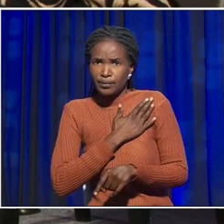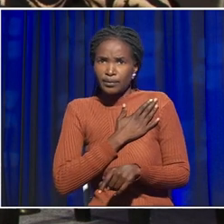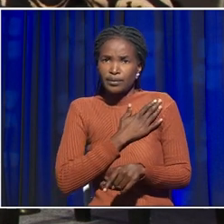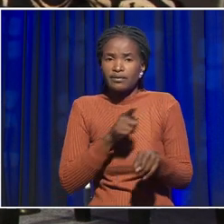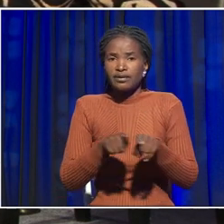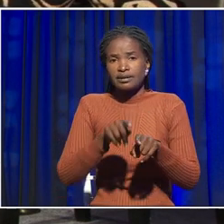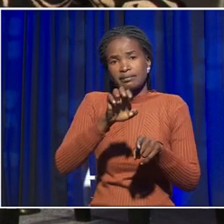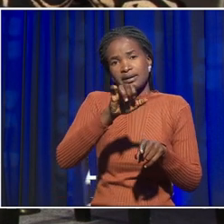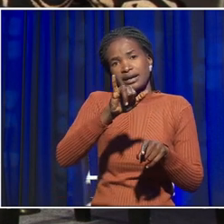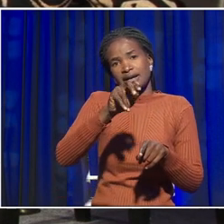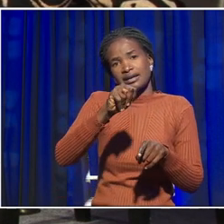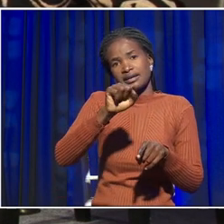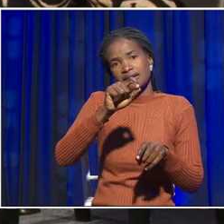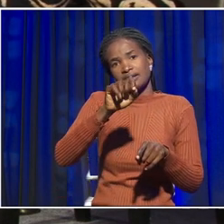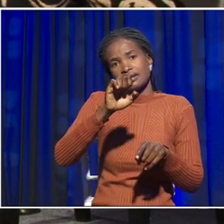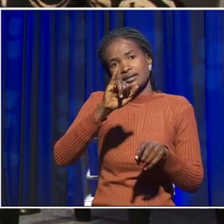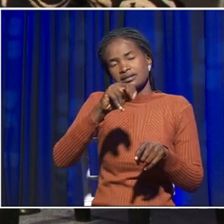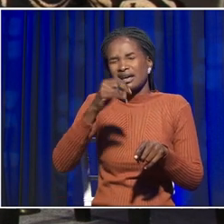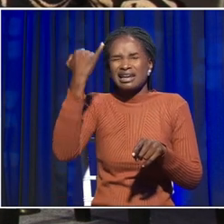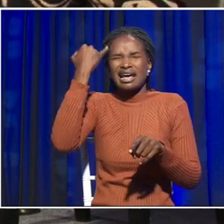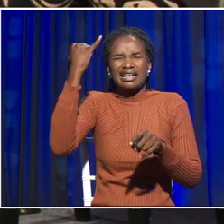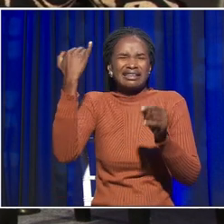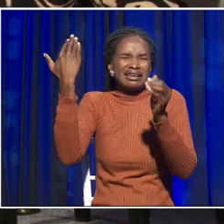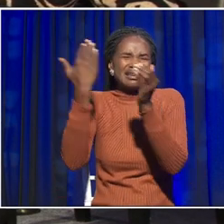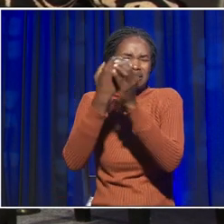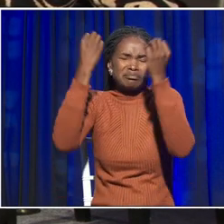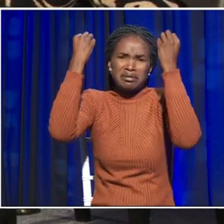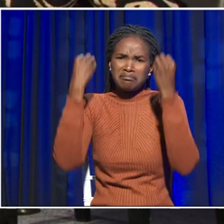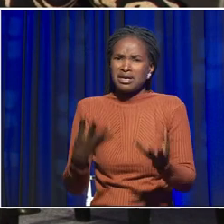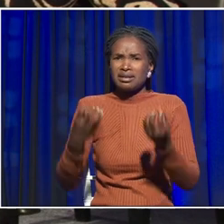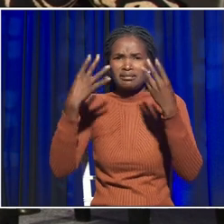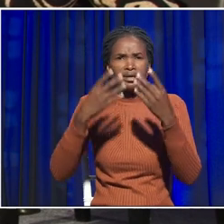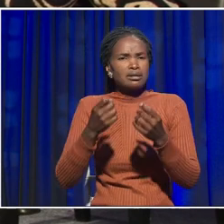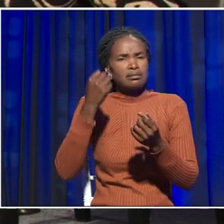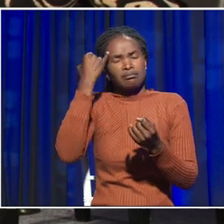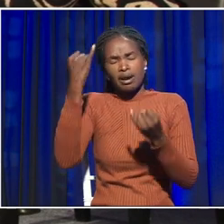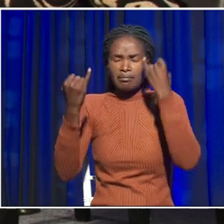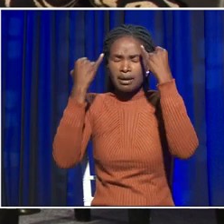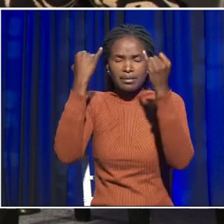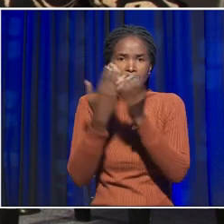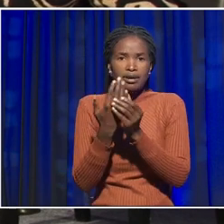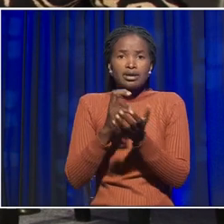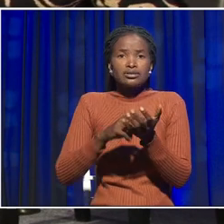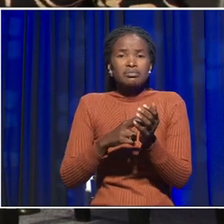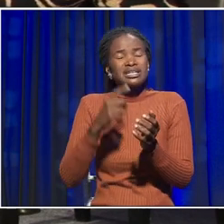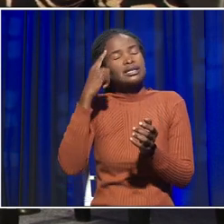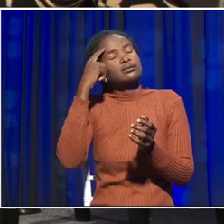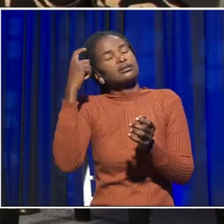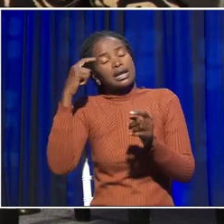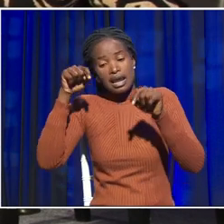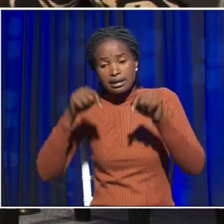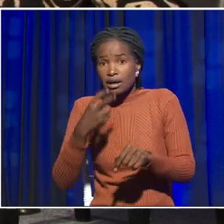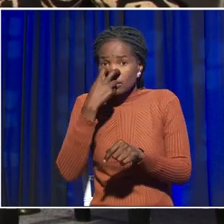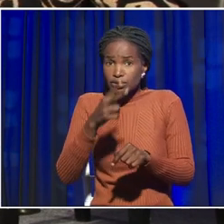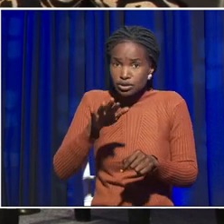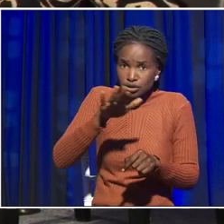Einstein was a brilliant, creative person. So creativity is that ability of imagining beyond what